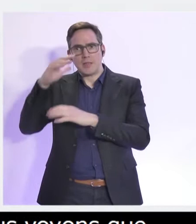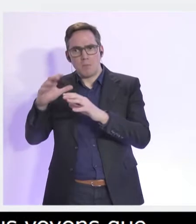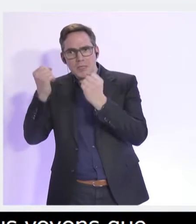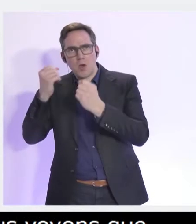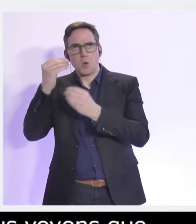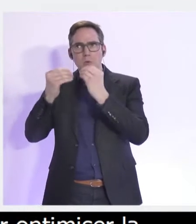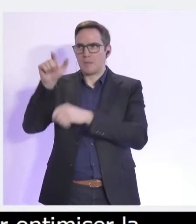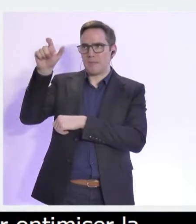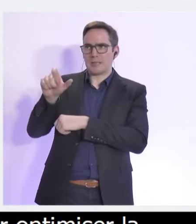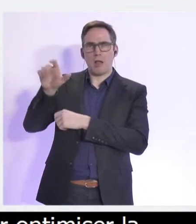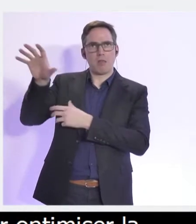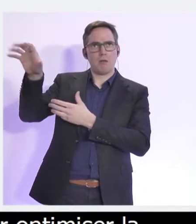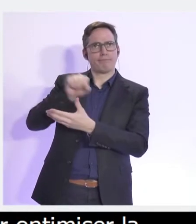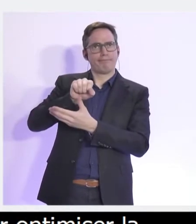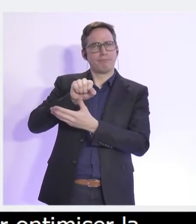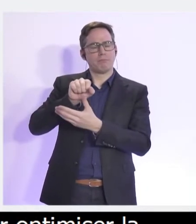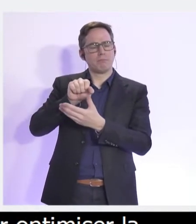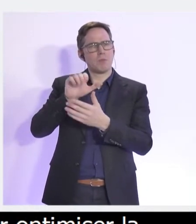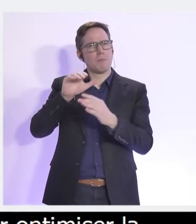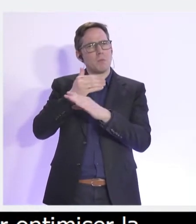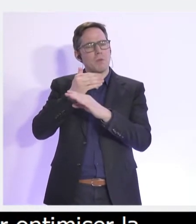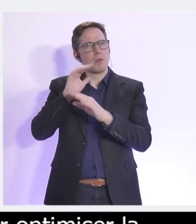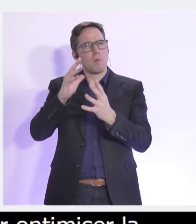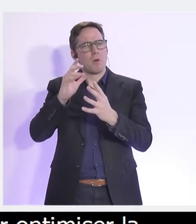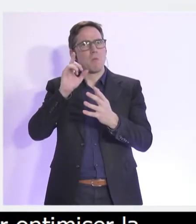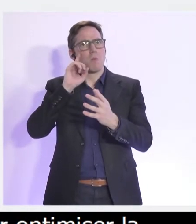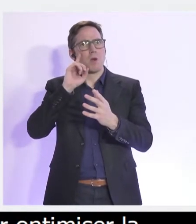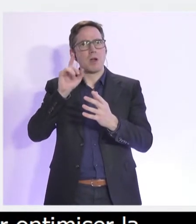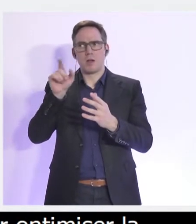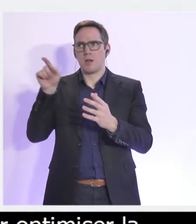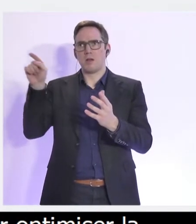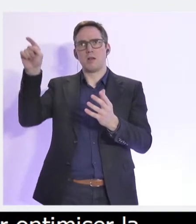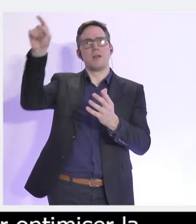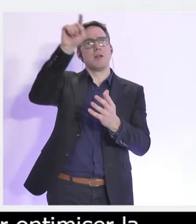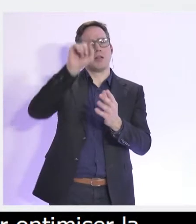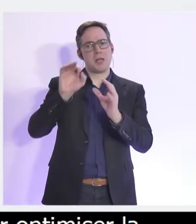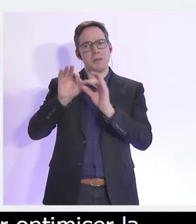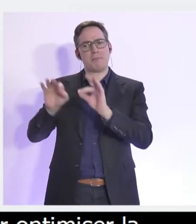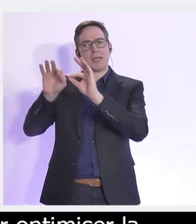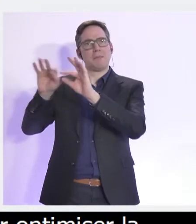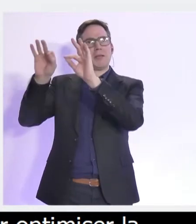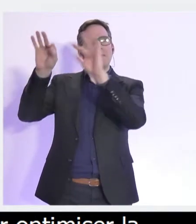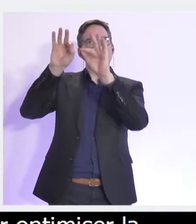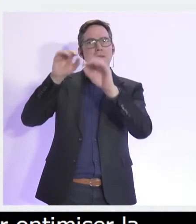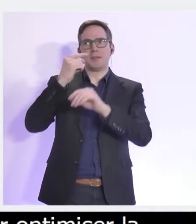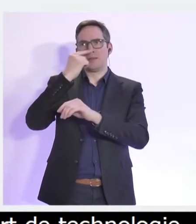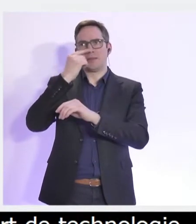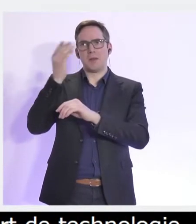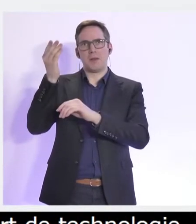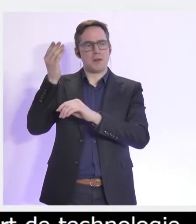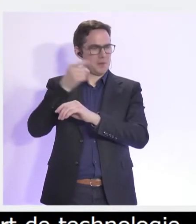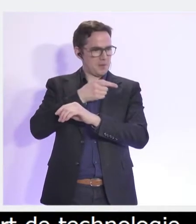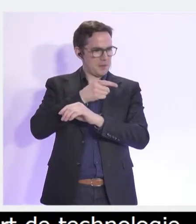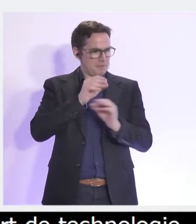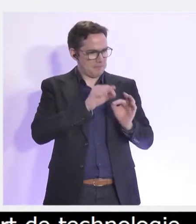some countries, it looks like it's going to be cool to be there and to be more accessible and be in inclusive